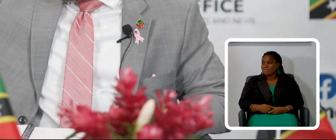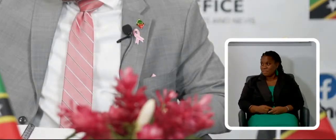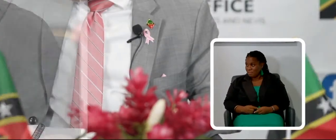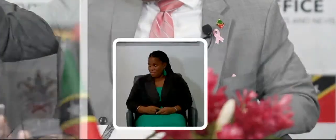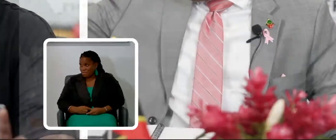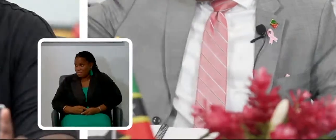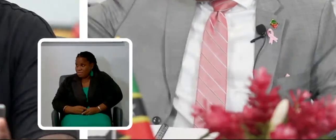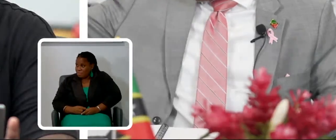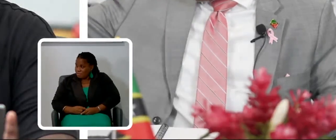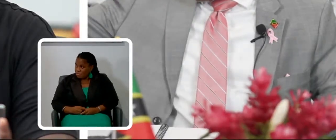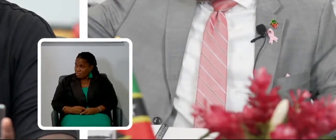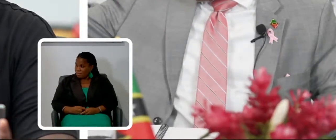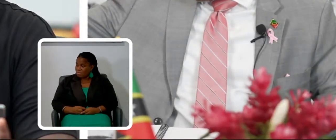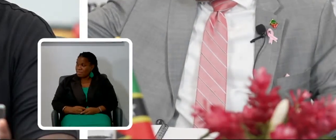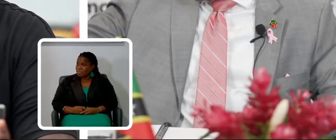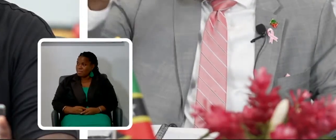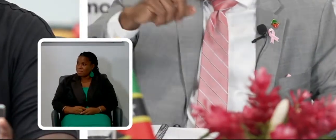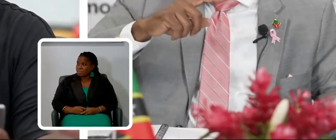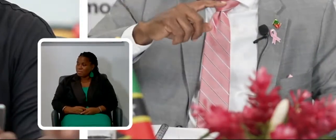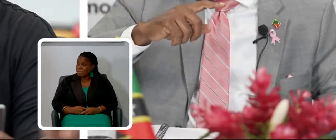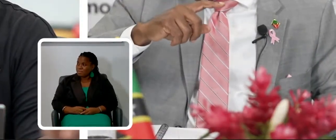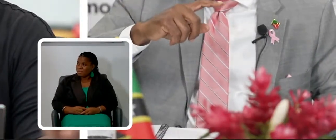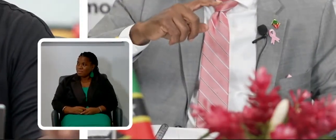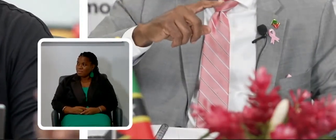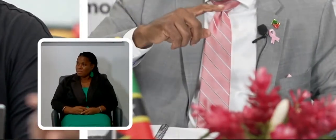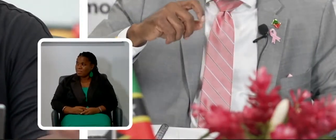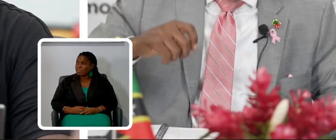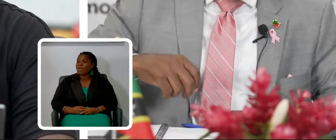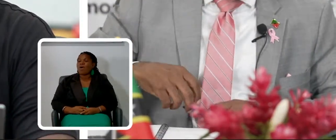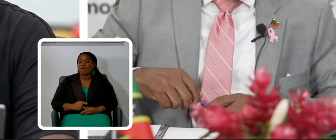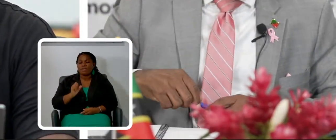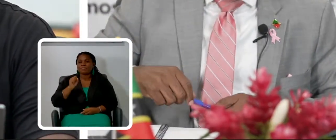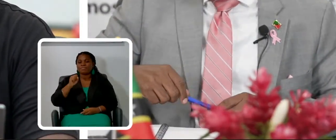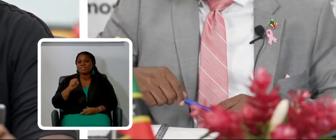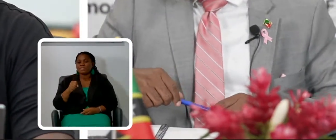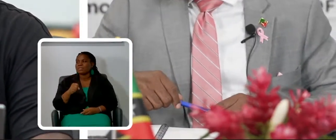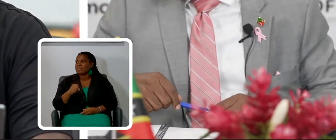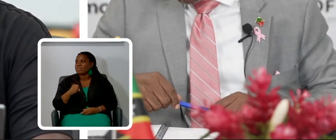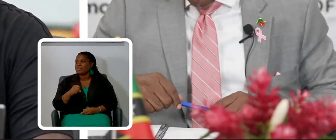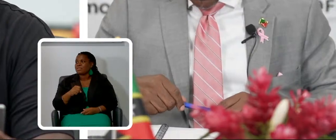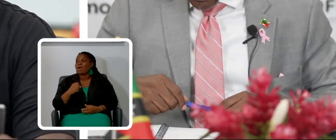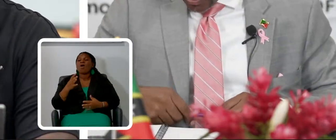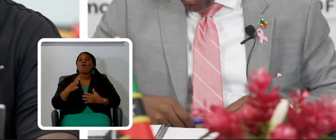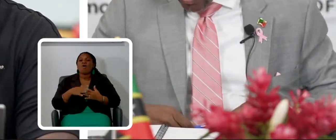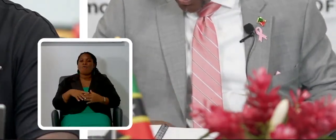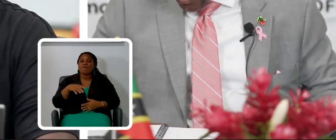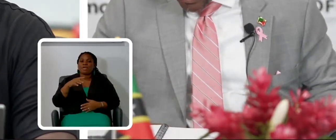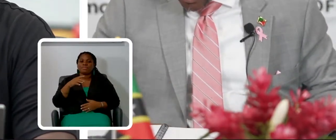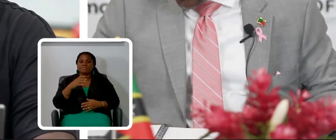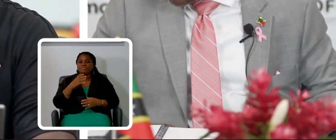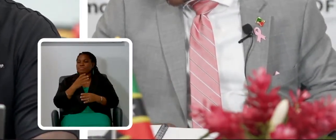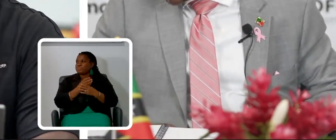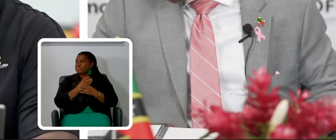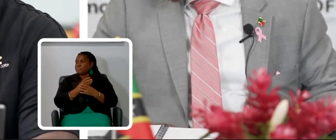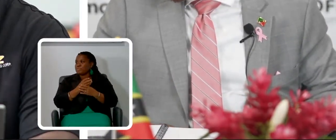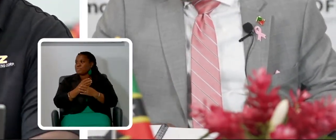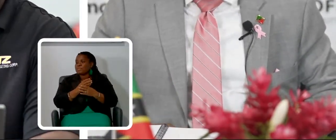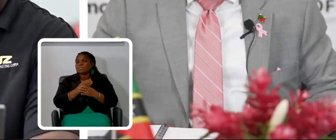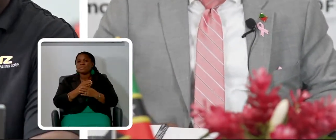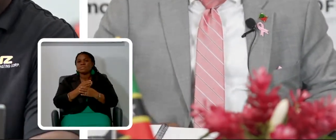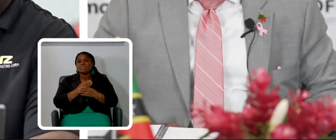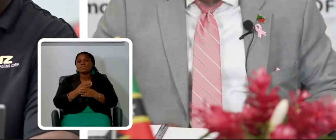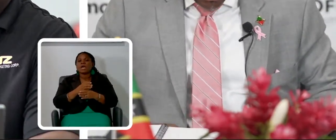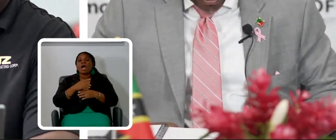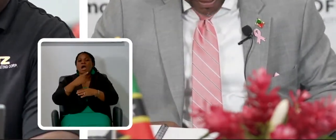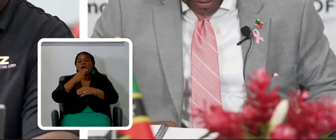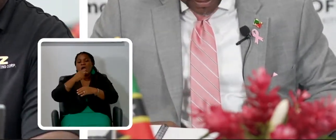The construction of the one there in, I think, in the Newtown area. Oh, in the Newtown. The traffic department. Yeah. My apologies. So that is progressing. Okay. The